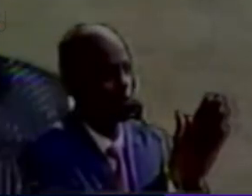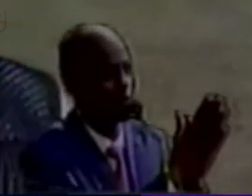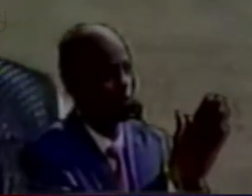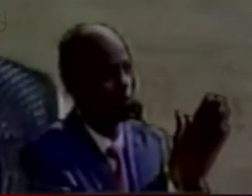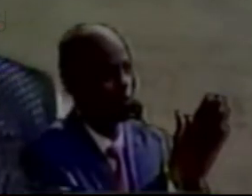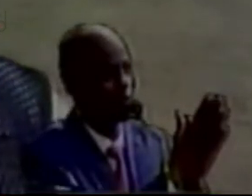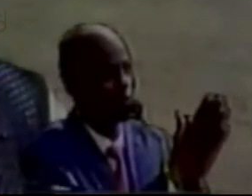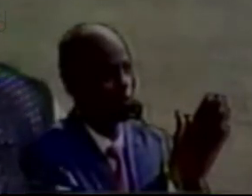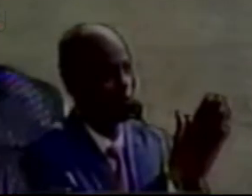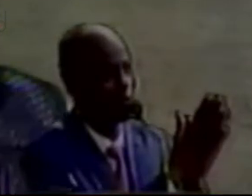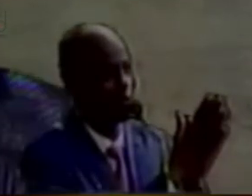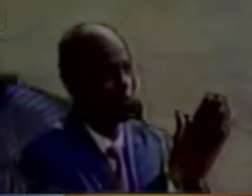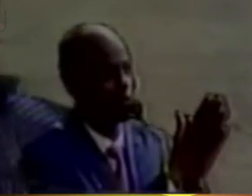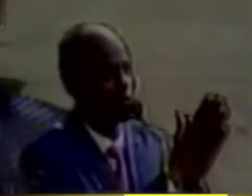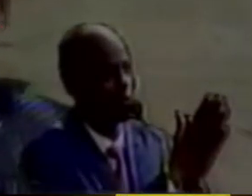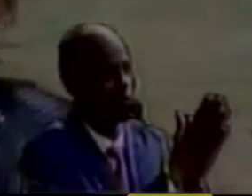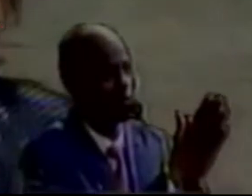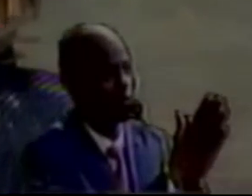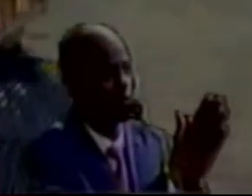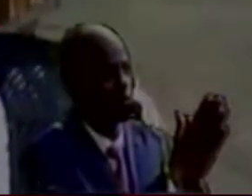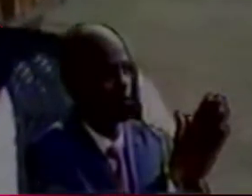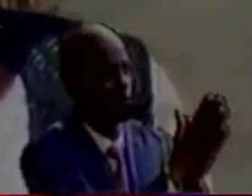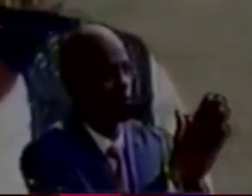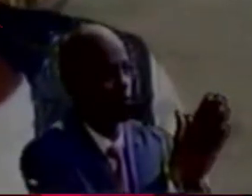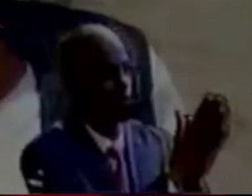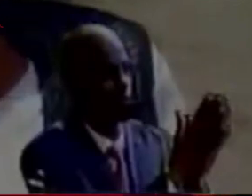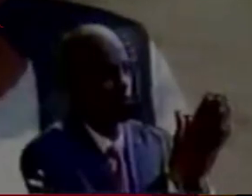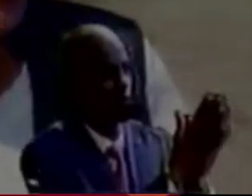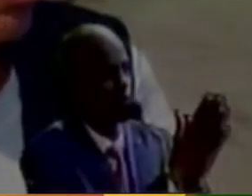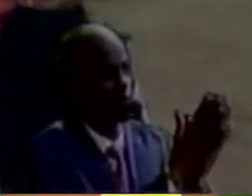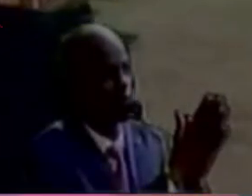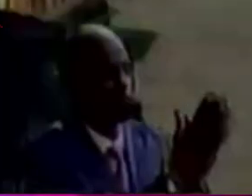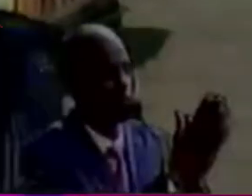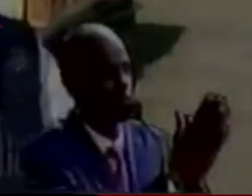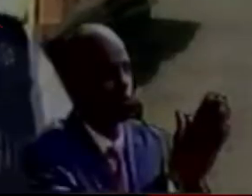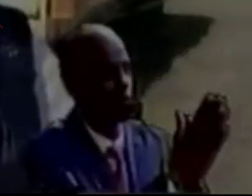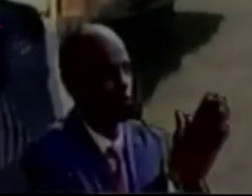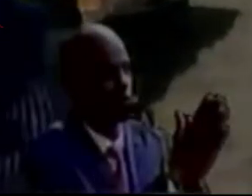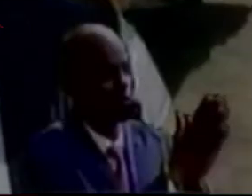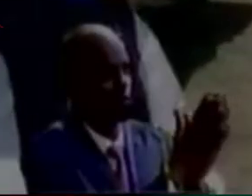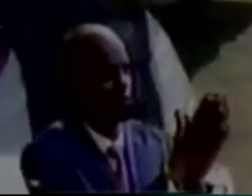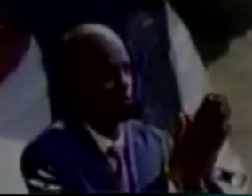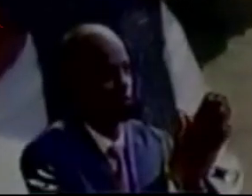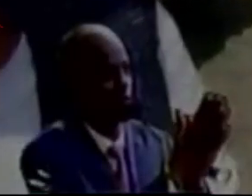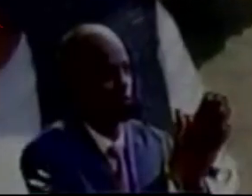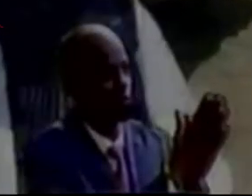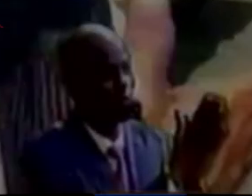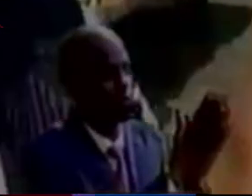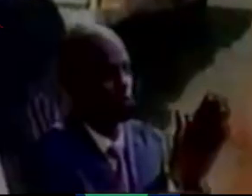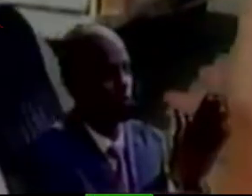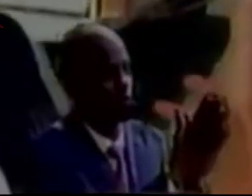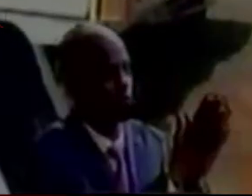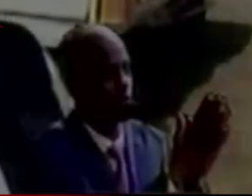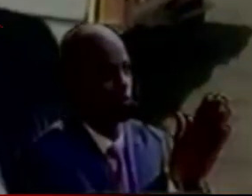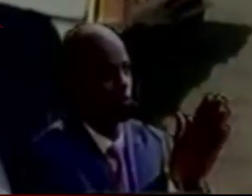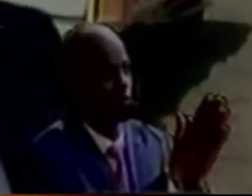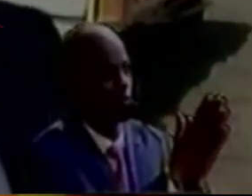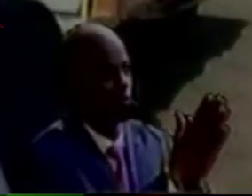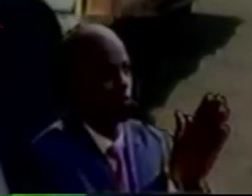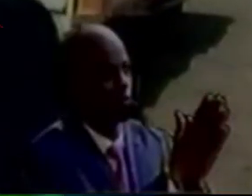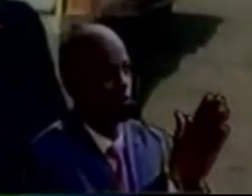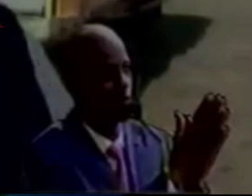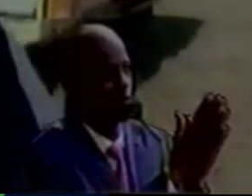aidé dans l'aéroport, jeudi et dernier quelques jours. When did K1 first come here?